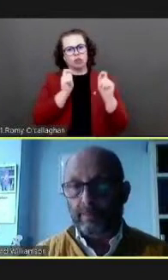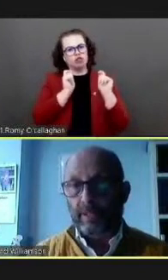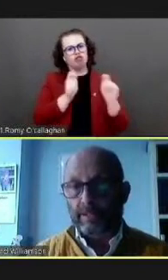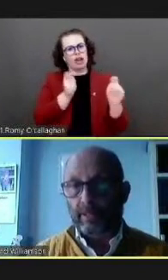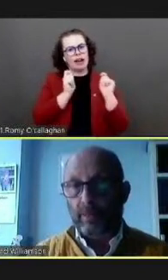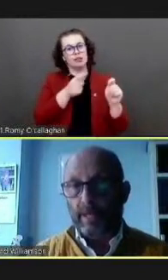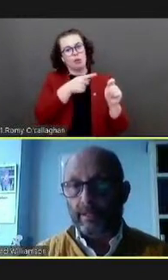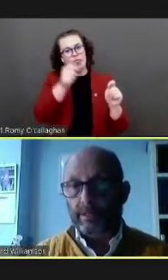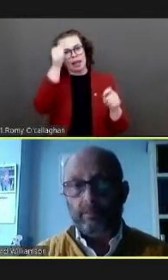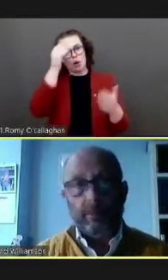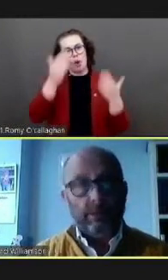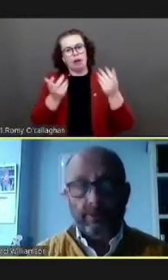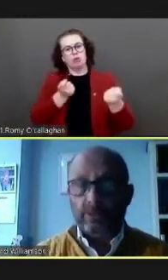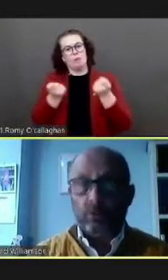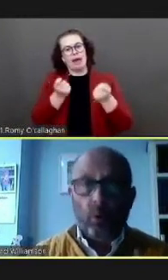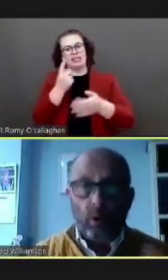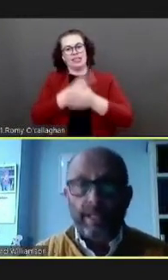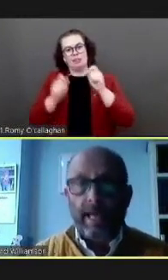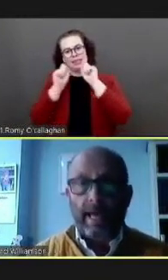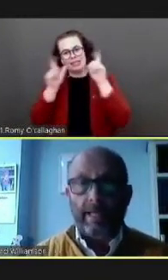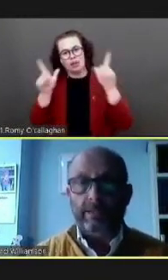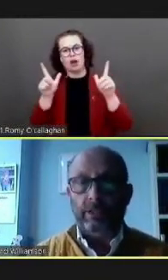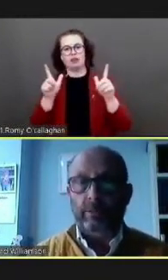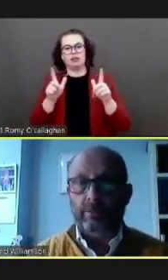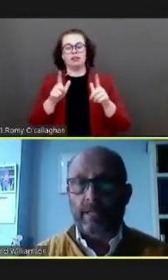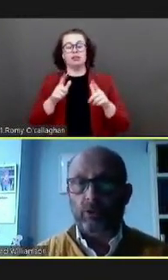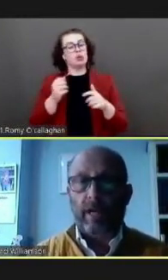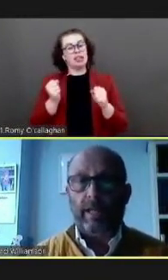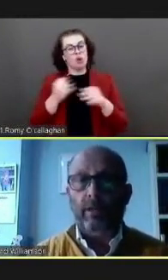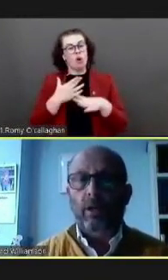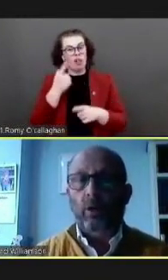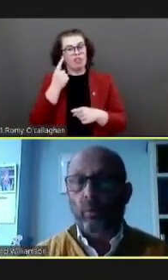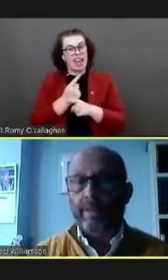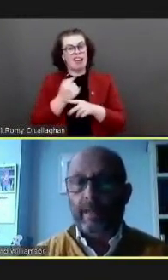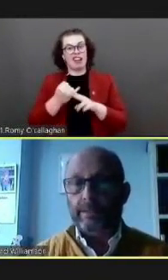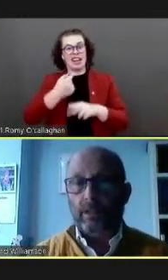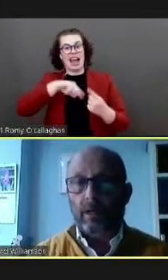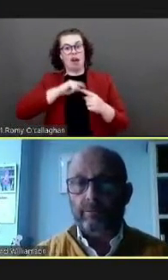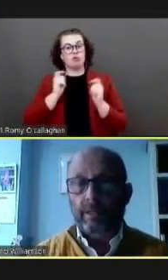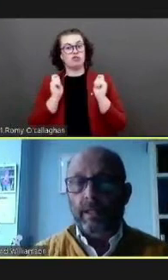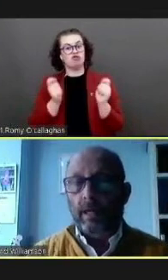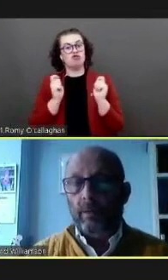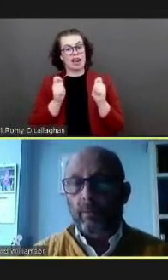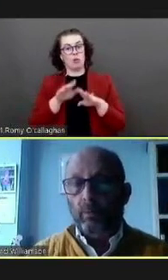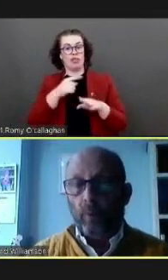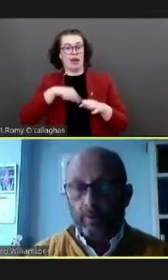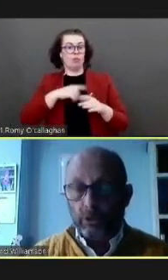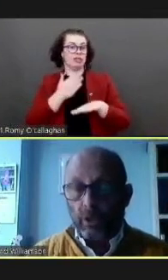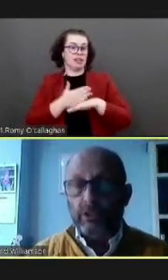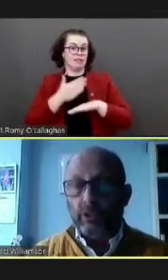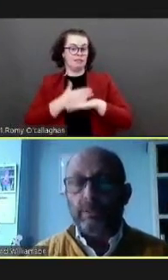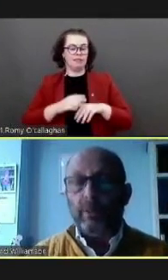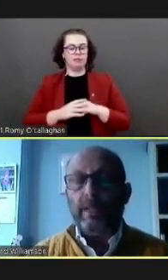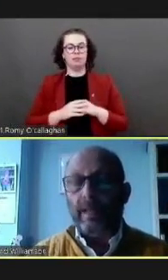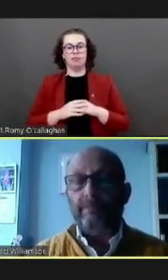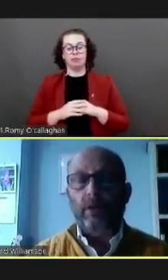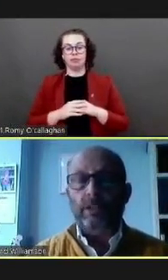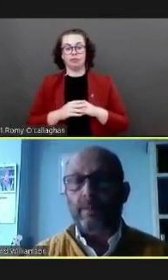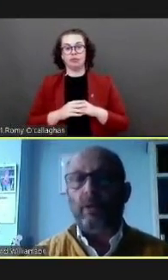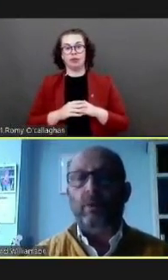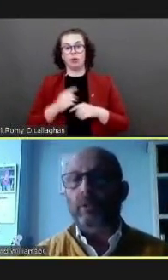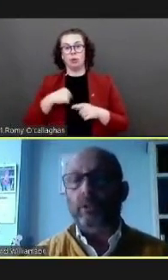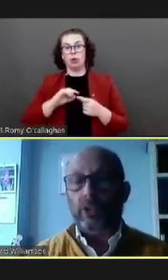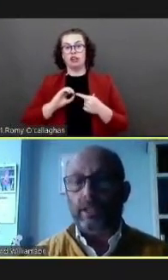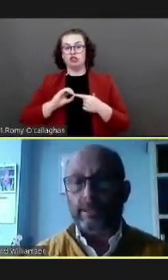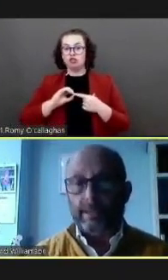relation to disability awareness. So that's all in hand in terms of our training with our staff. What we're trying to do is bring that